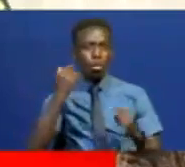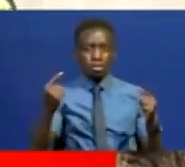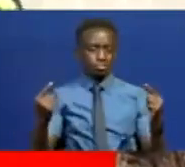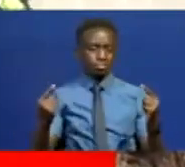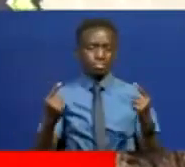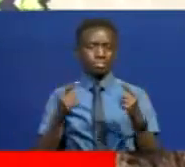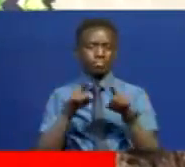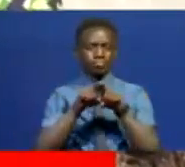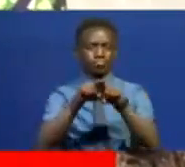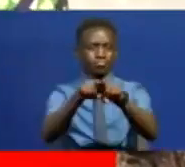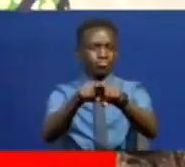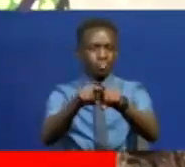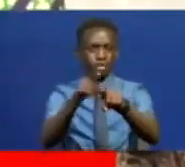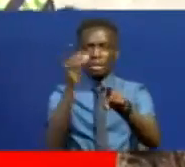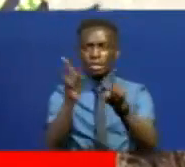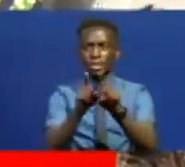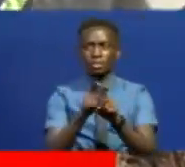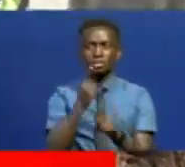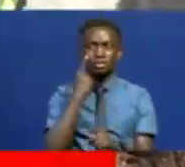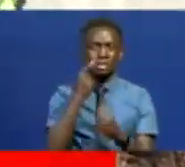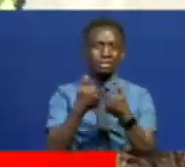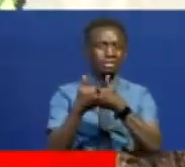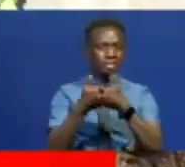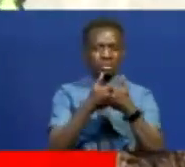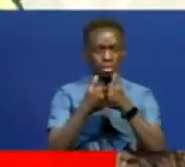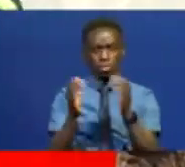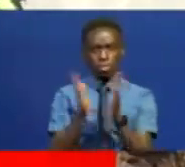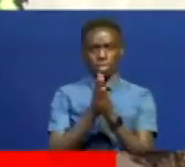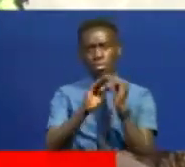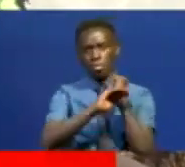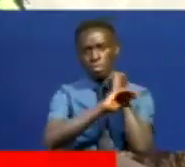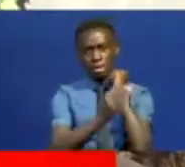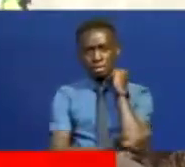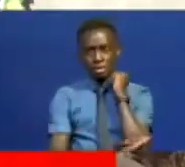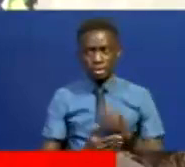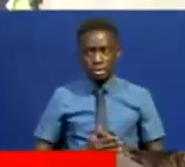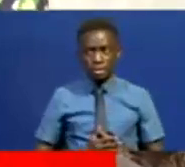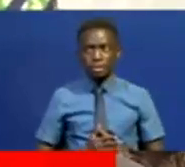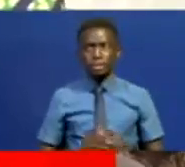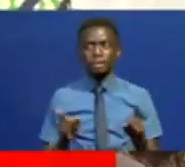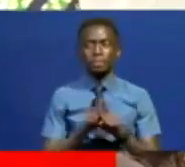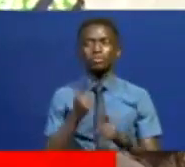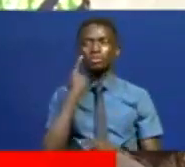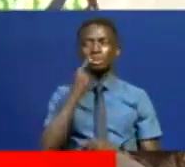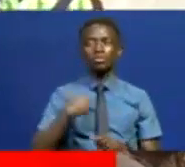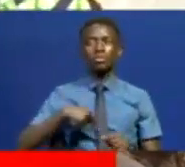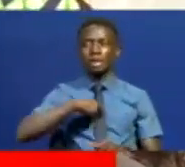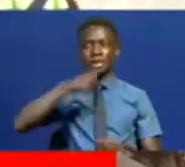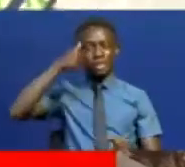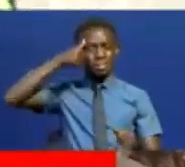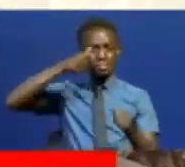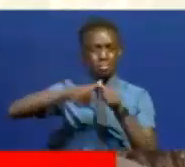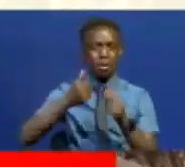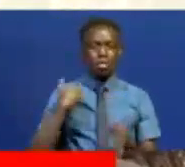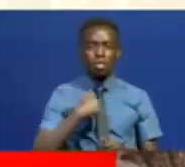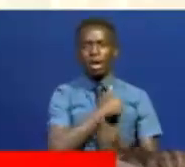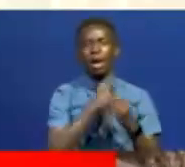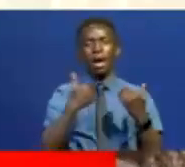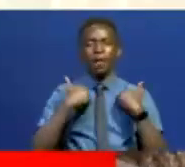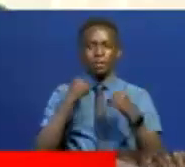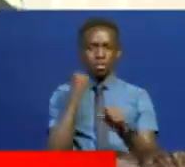the challenges of adolescent pregnancy. That statistic reminds us that we have work to do.